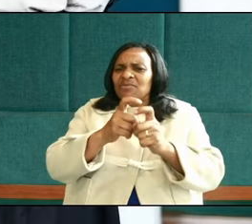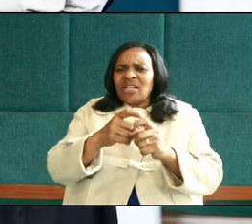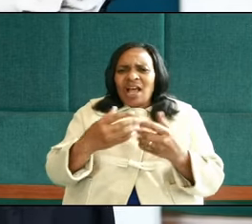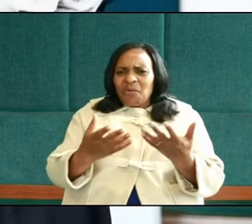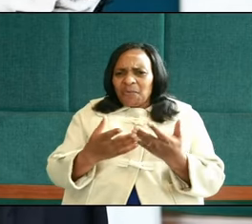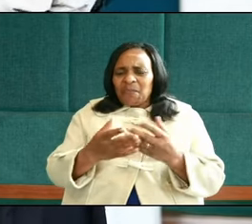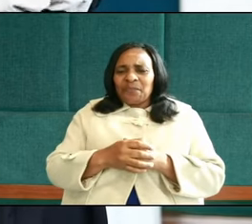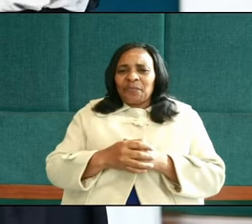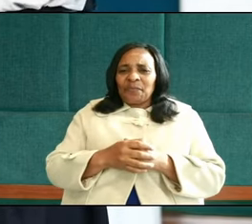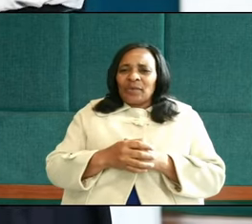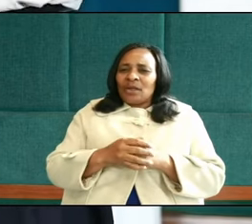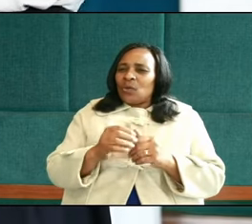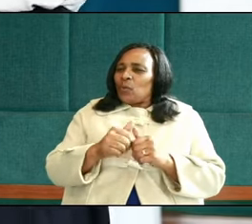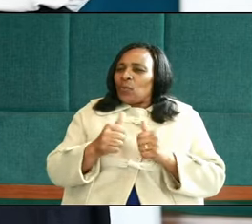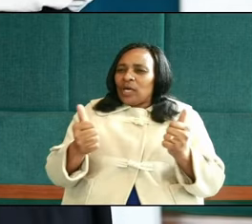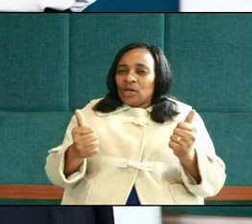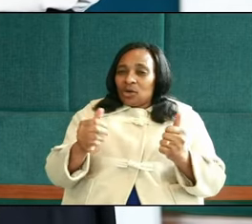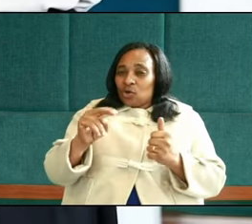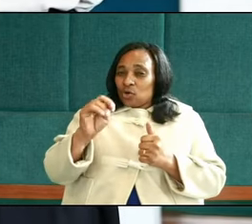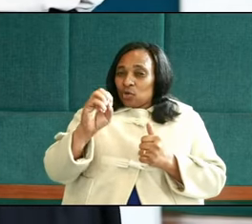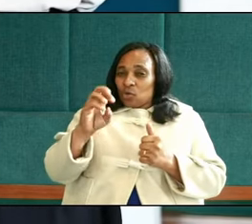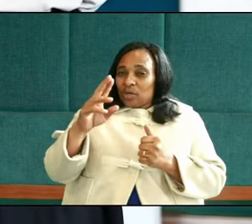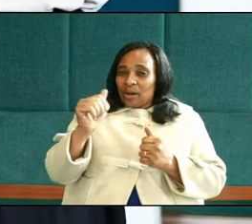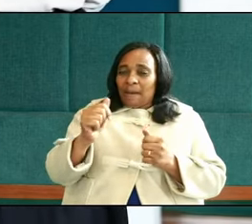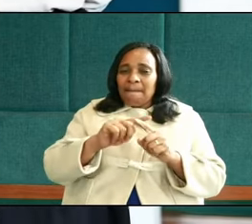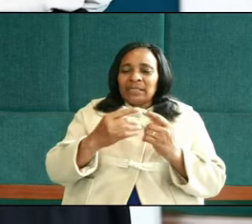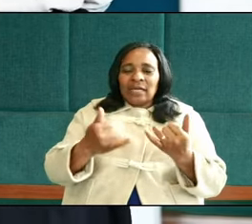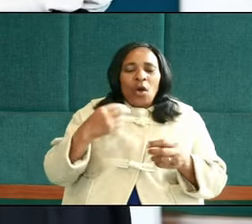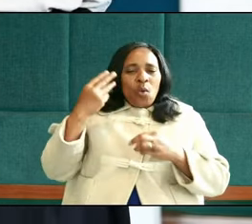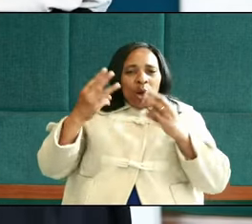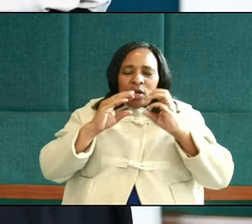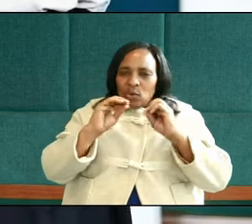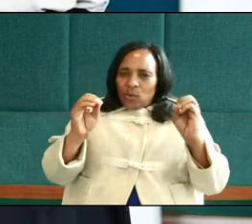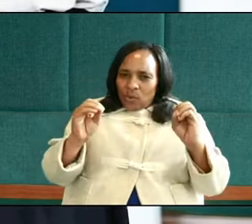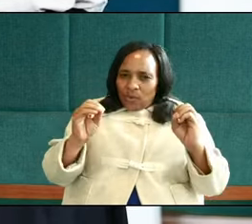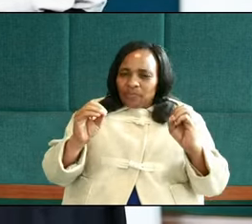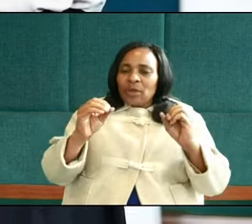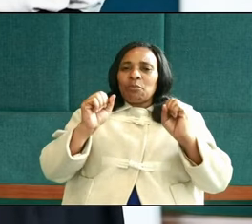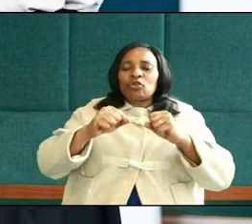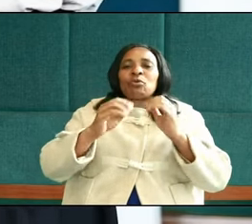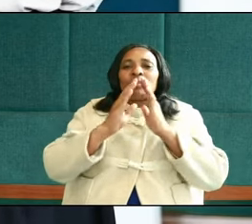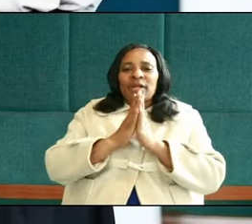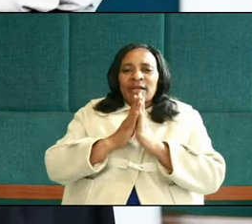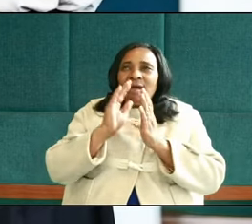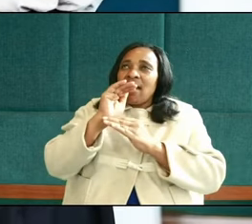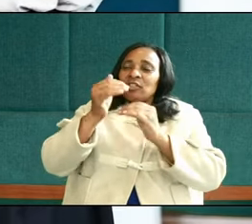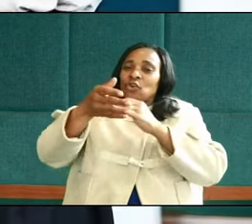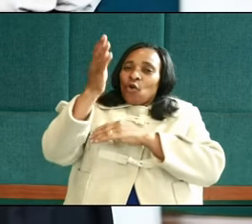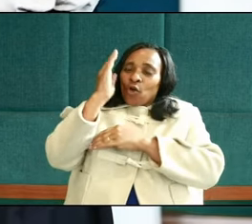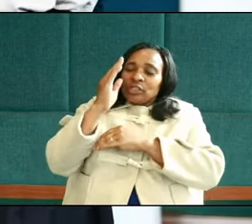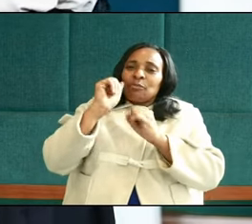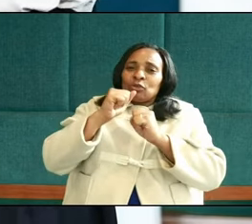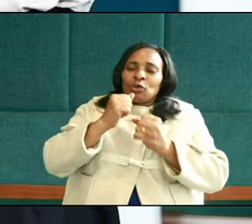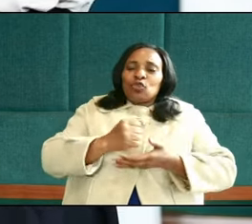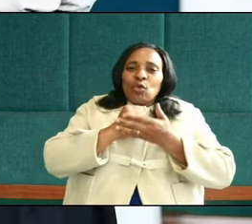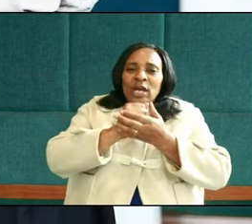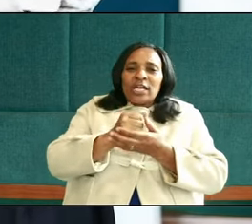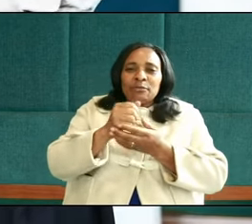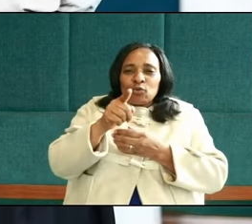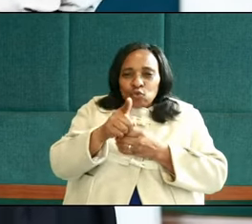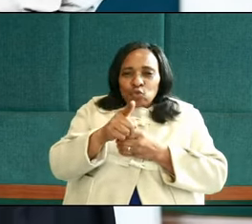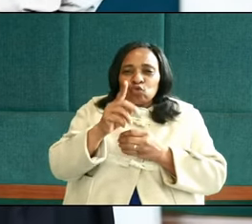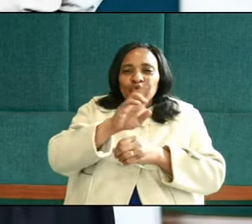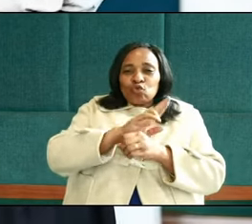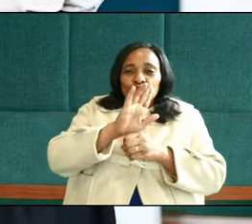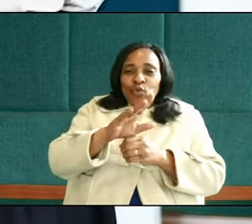I think you sing pretty well, Lenora. But you don't have to worry about that. You can pray and ask God to figure out your gifts and talents. It